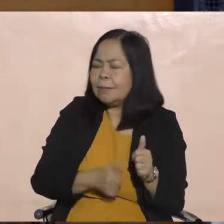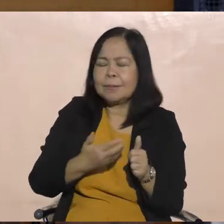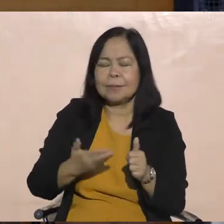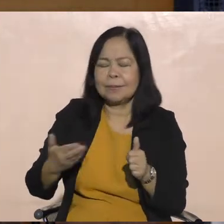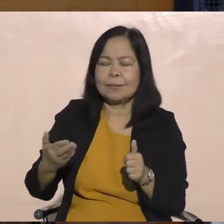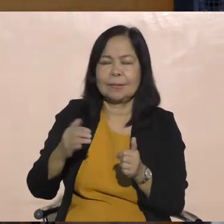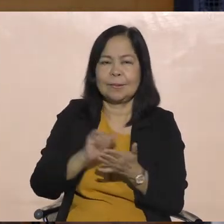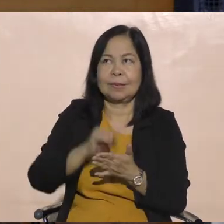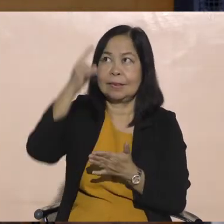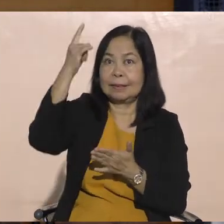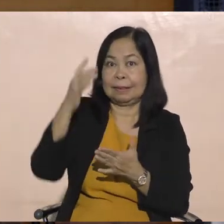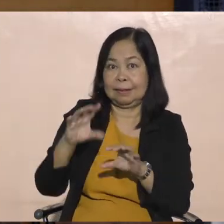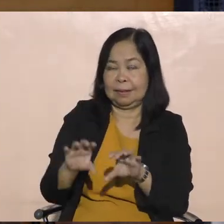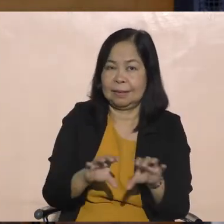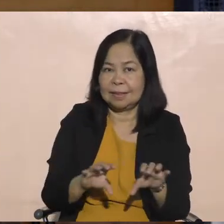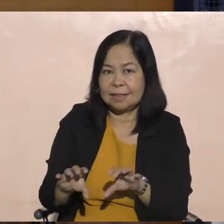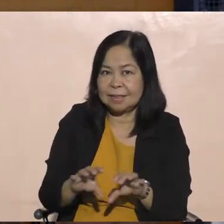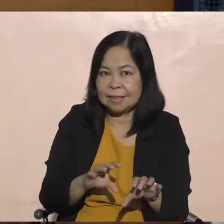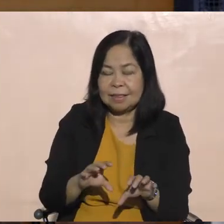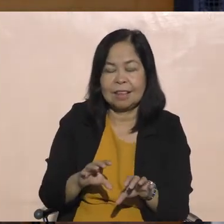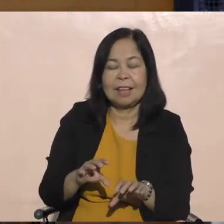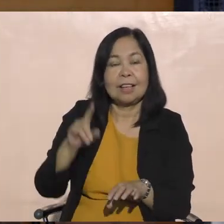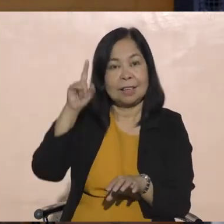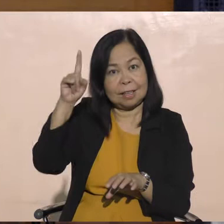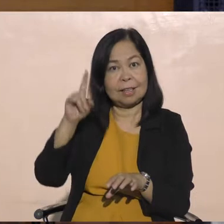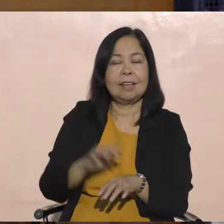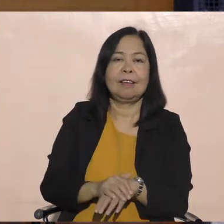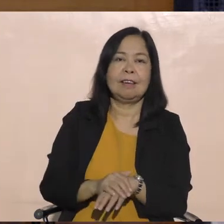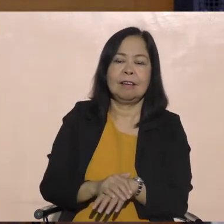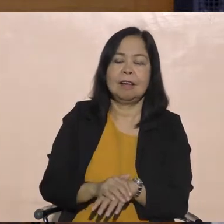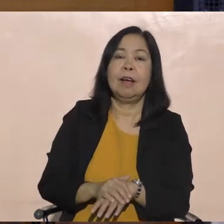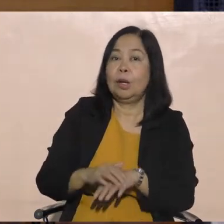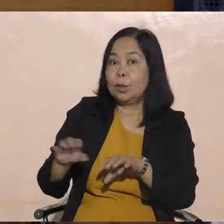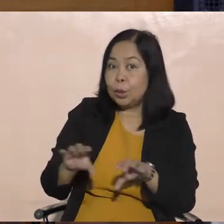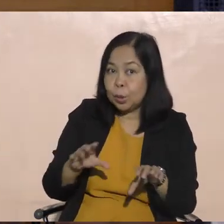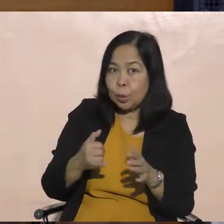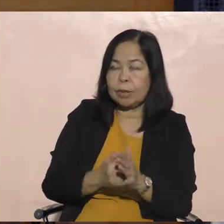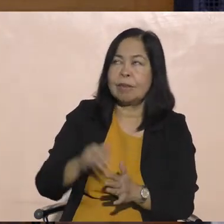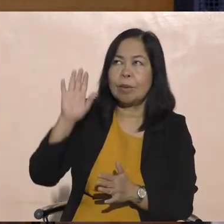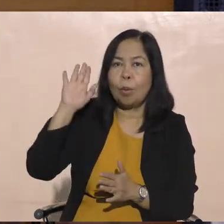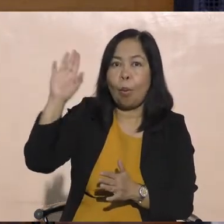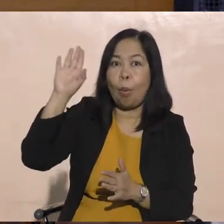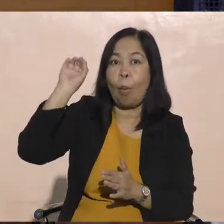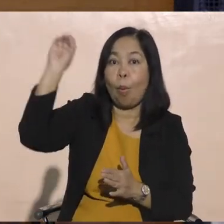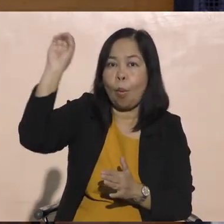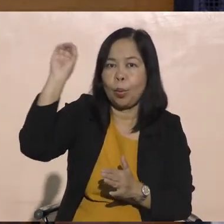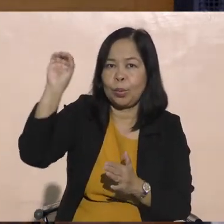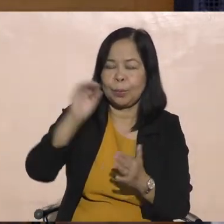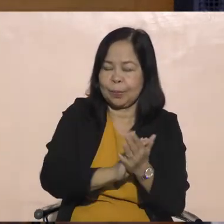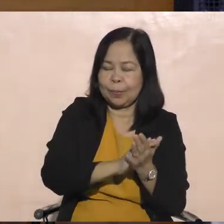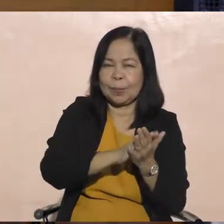in everything that God does, mga kaigsunan, He does it with in His glory and His honor. Hallelujah. Ano ganina, mga